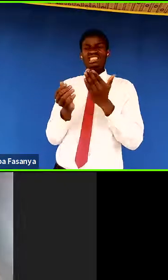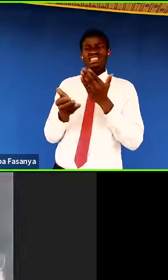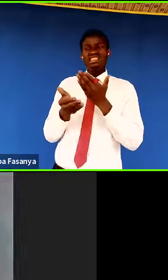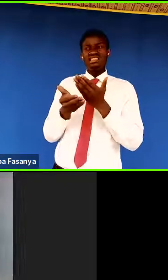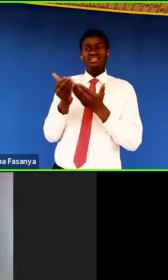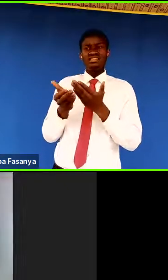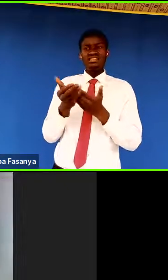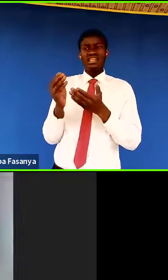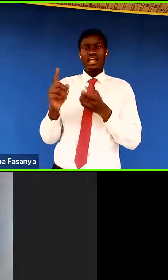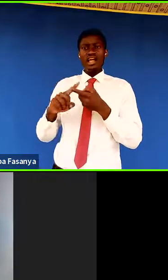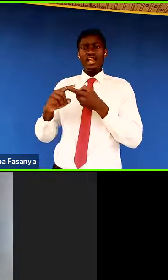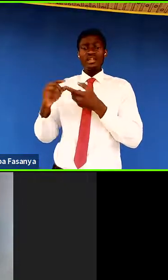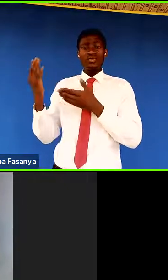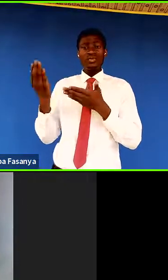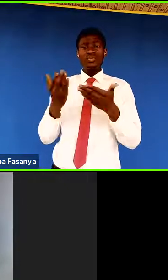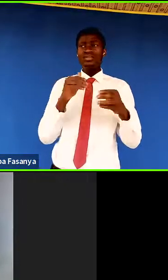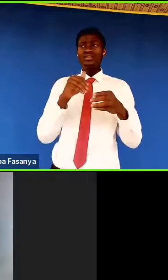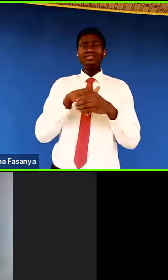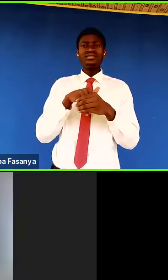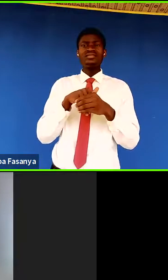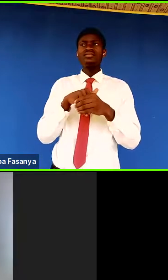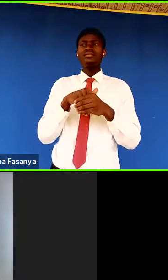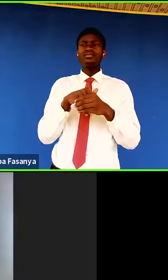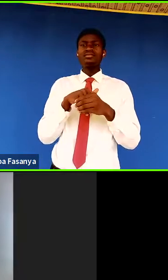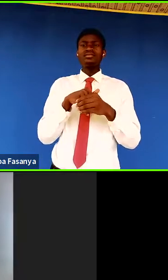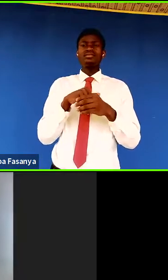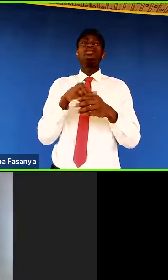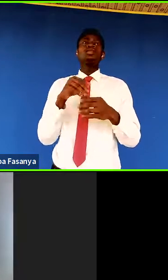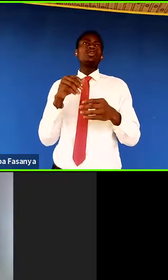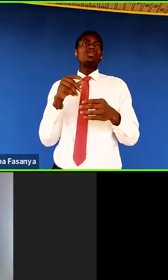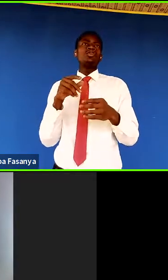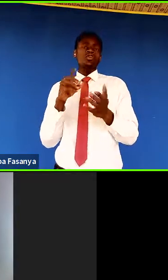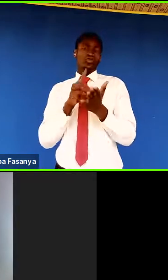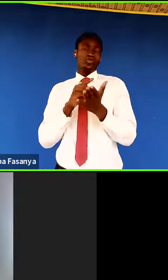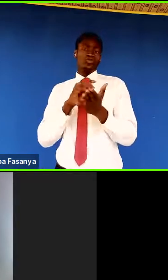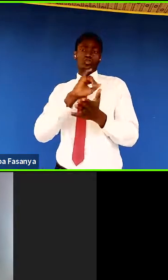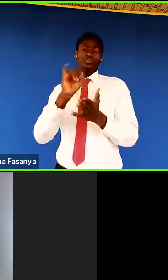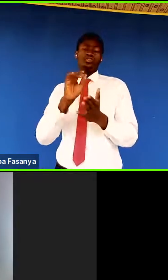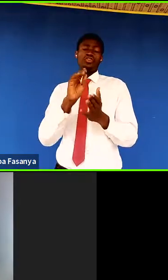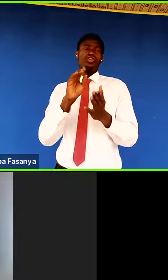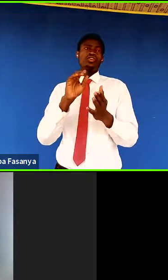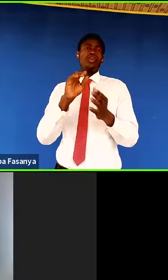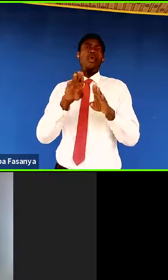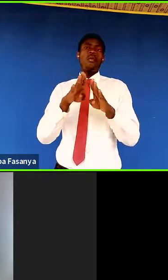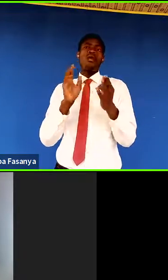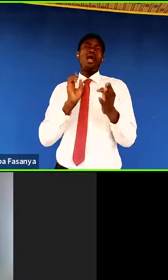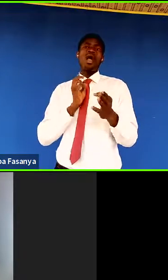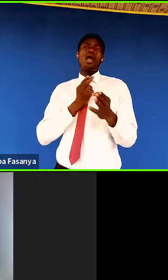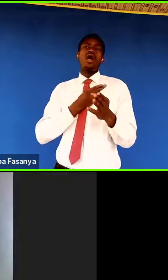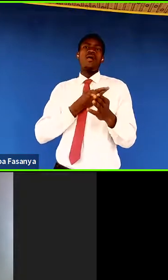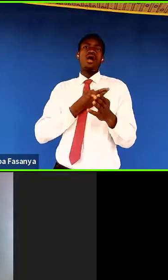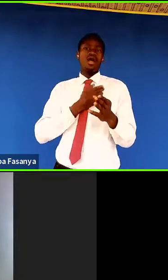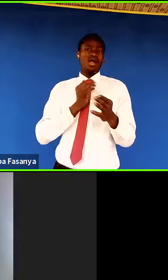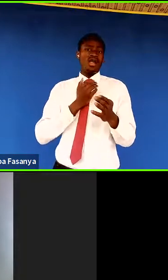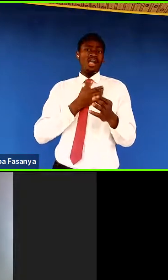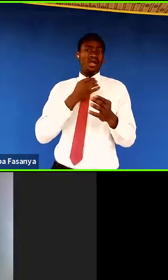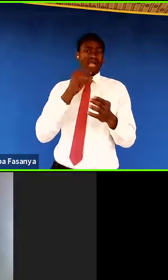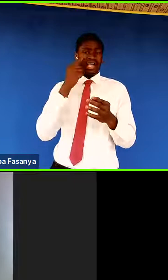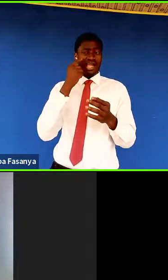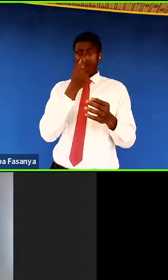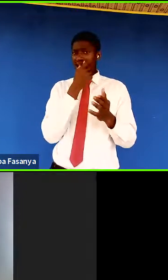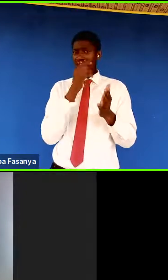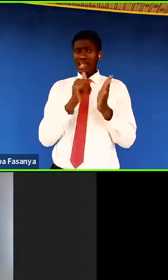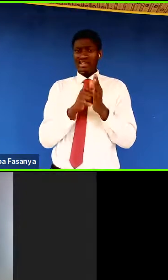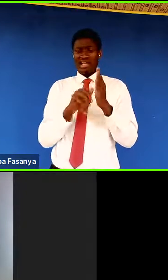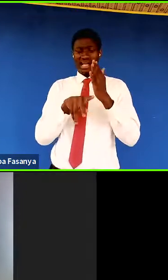forth. So you've also opened our eyes to the fact that both primary and secondary infertility can actually be caused by the same